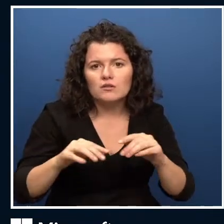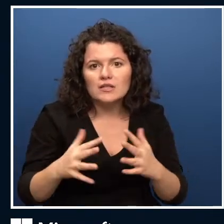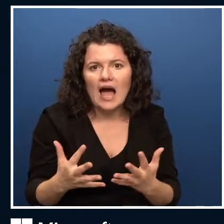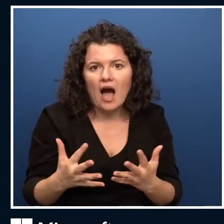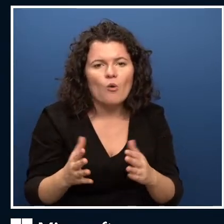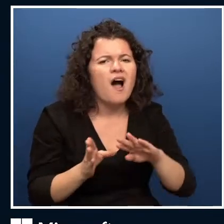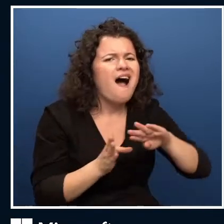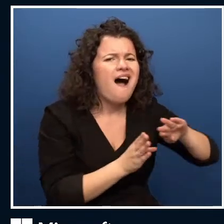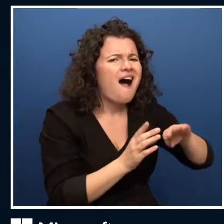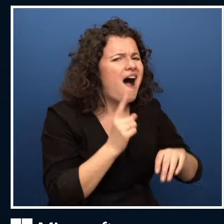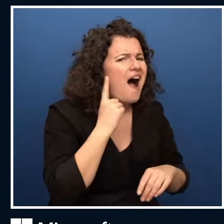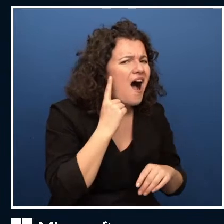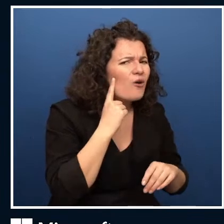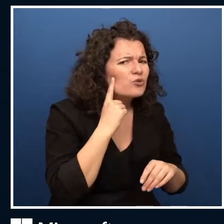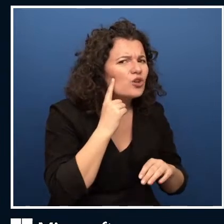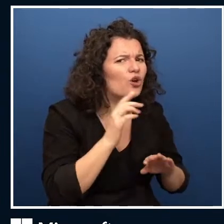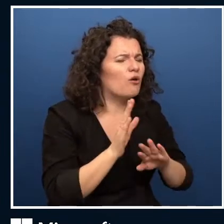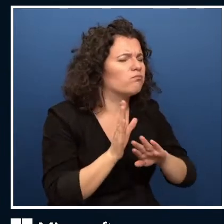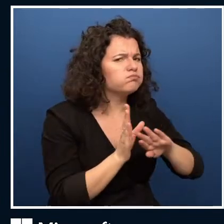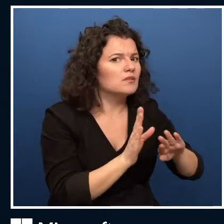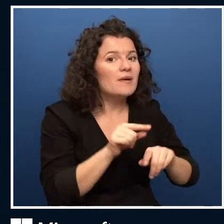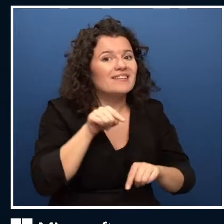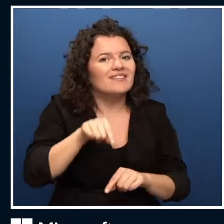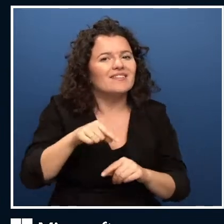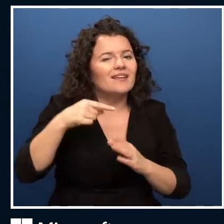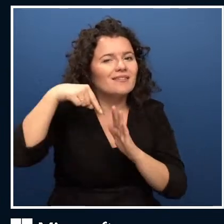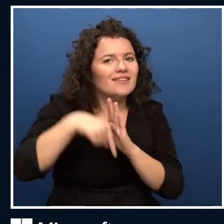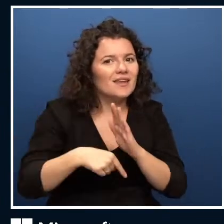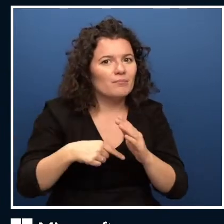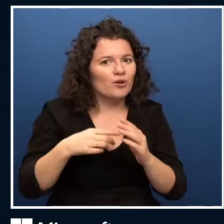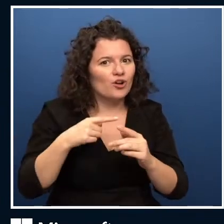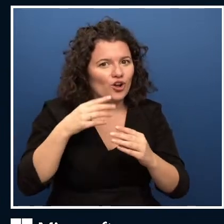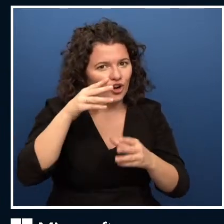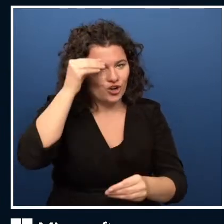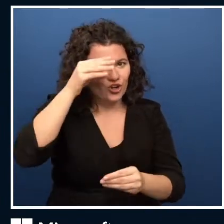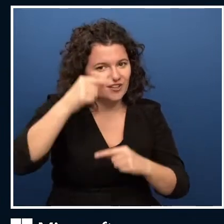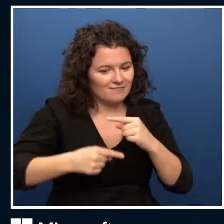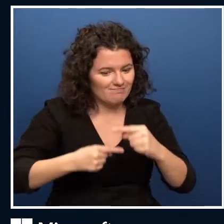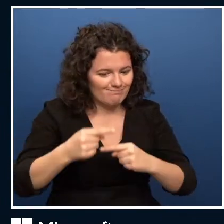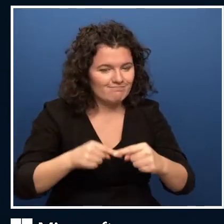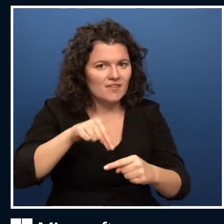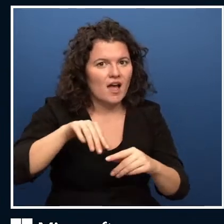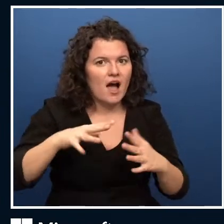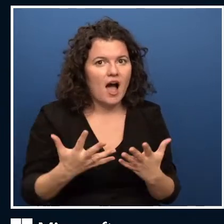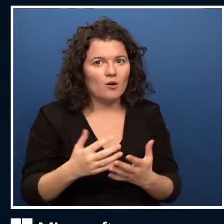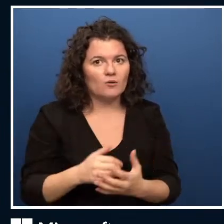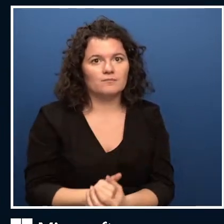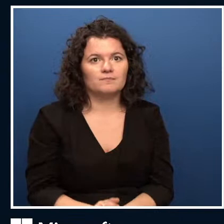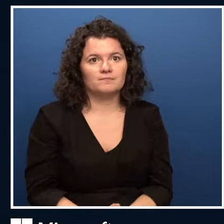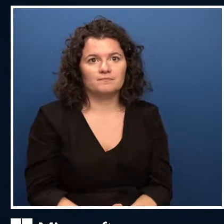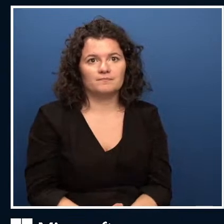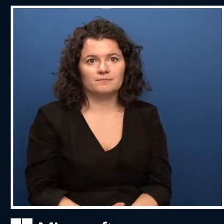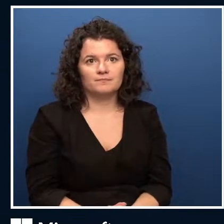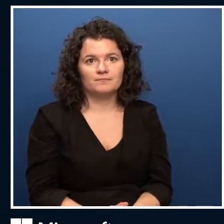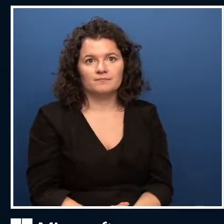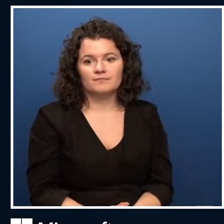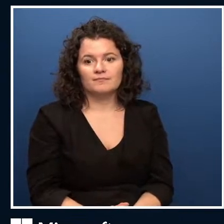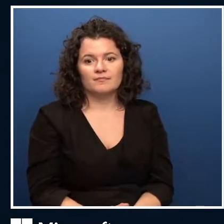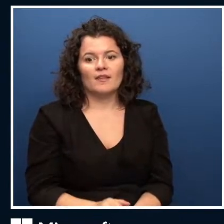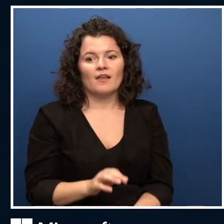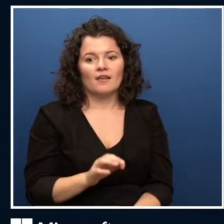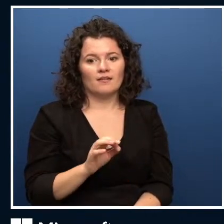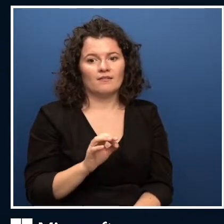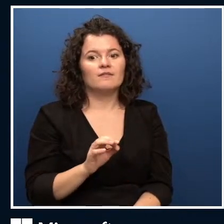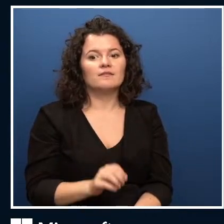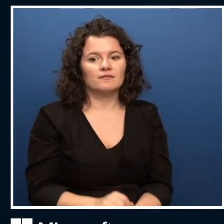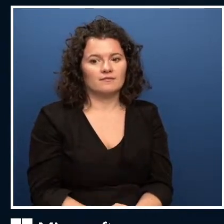Again, one more thing of importance is an SFTT, which is a short Fourier transform, which is again done